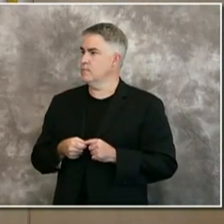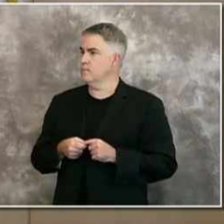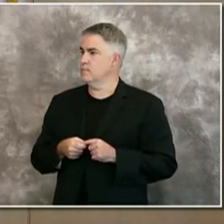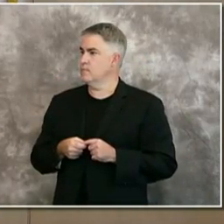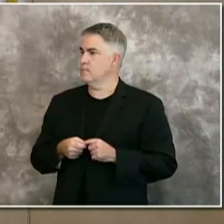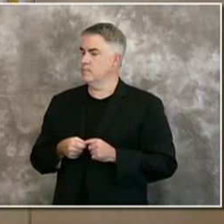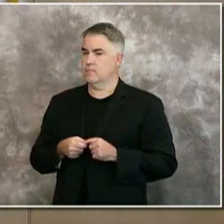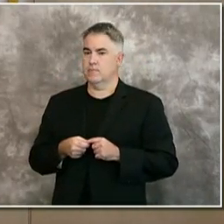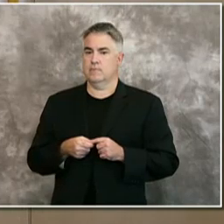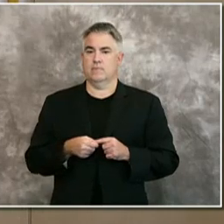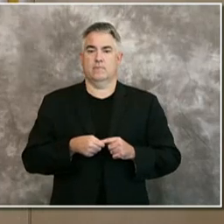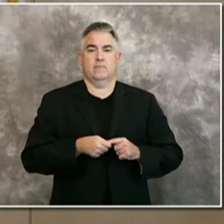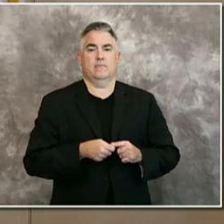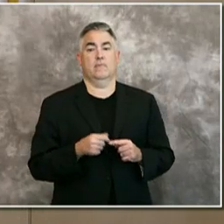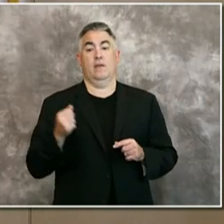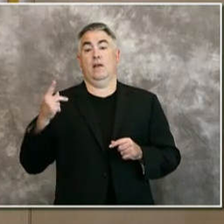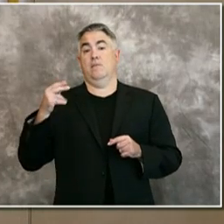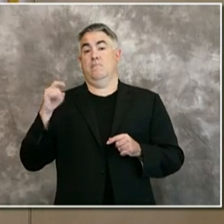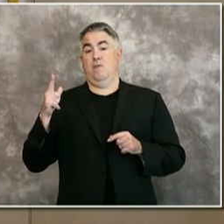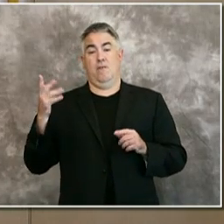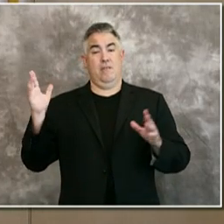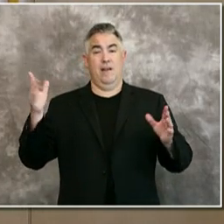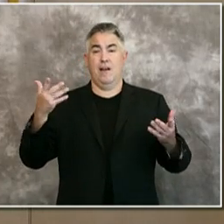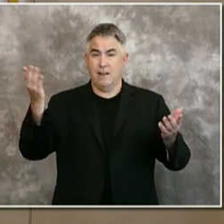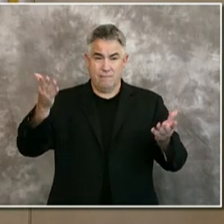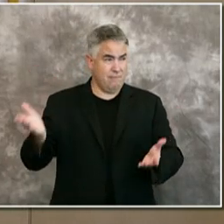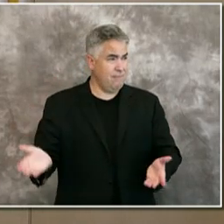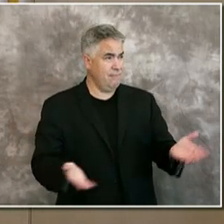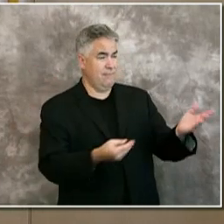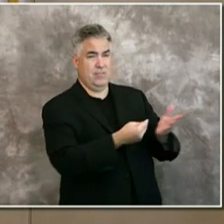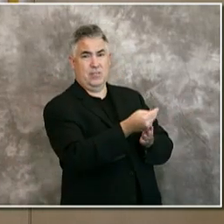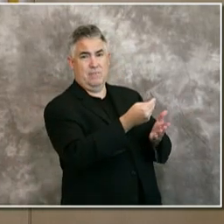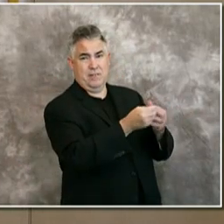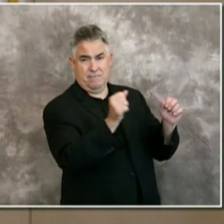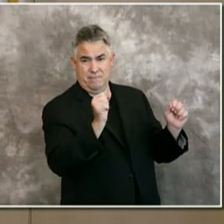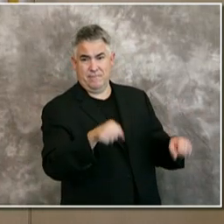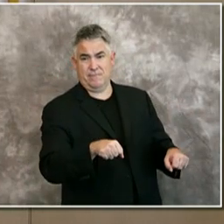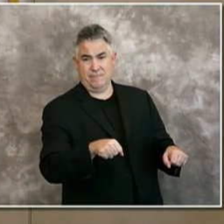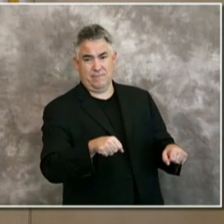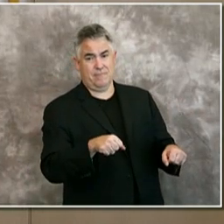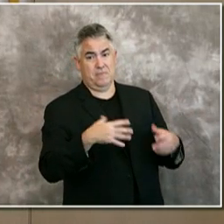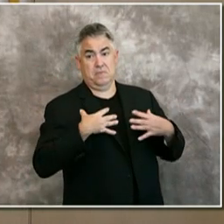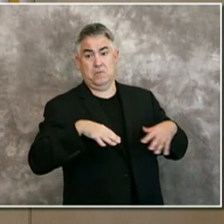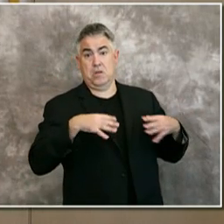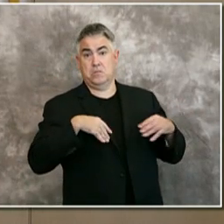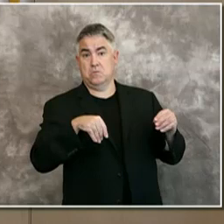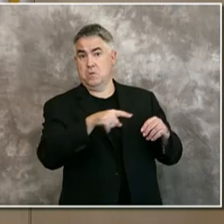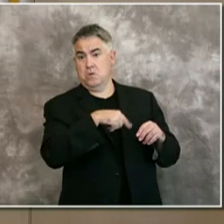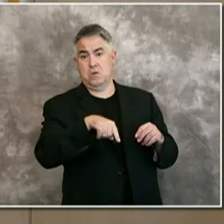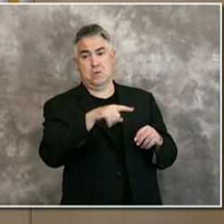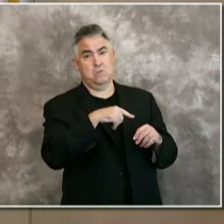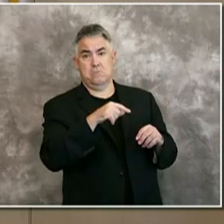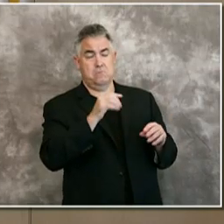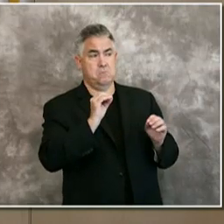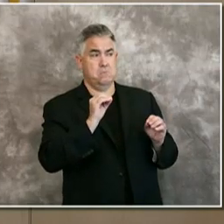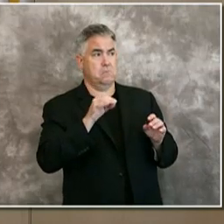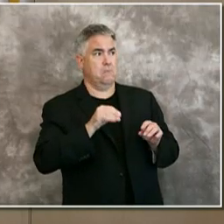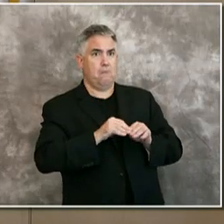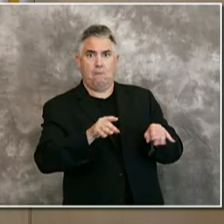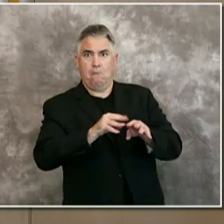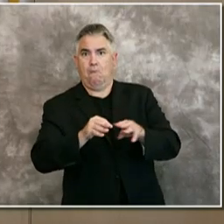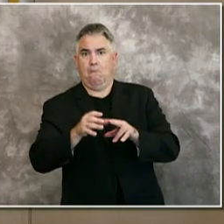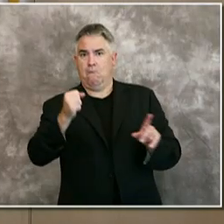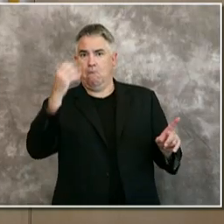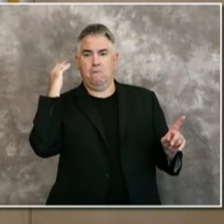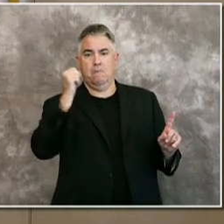Paul, I welcome you to go out and buy a pair of new shoes. Retail is not affected by this guidance. Thank